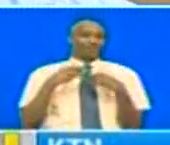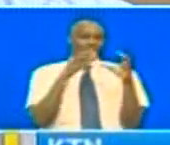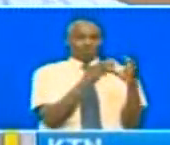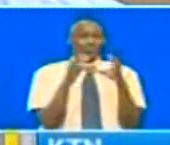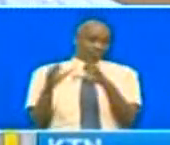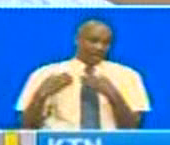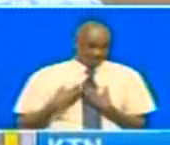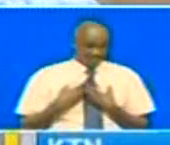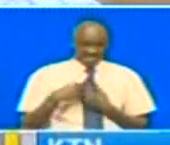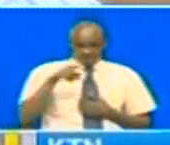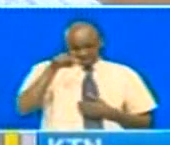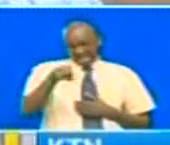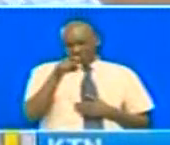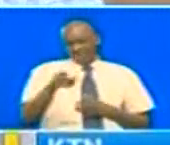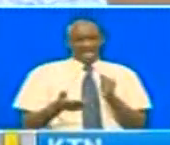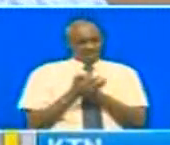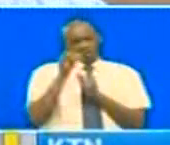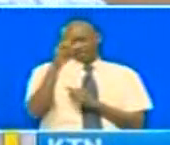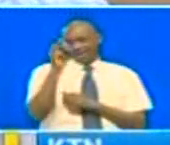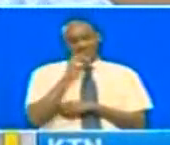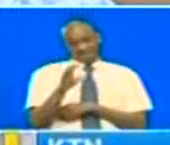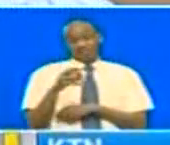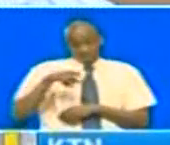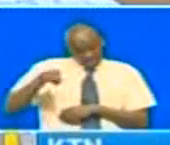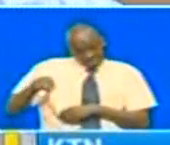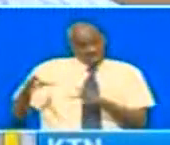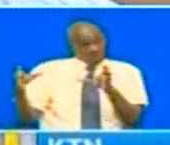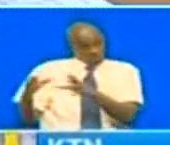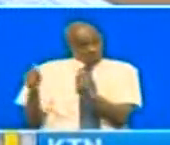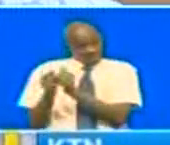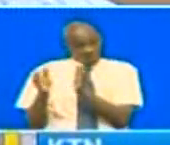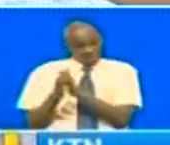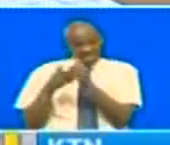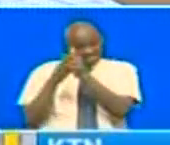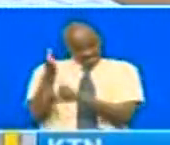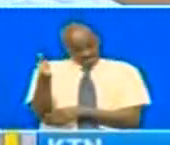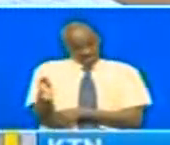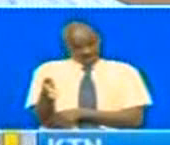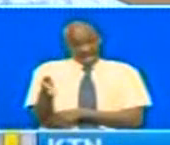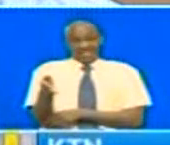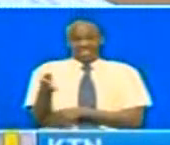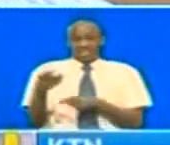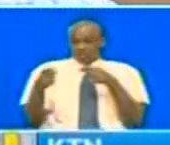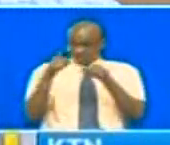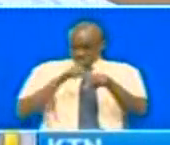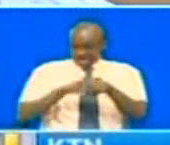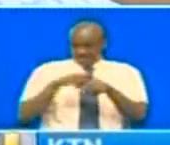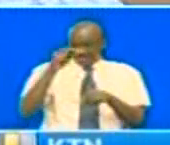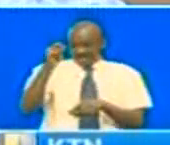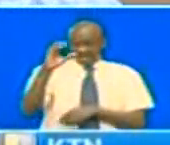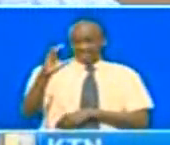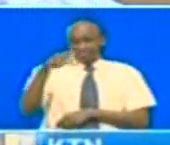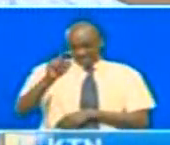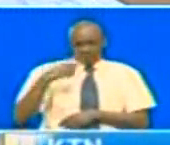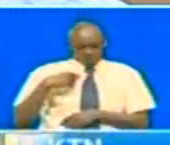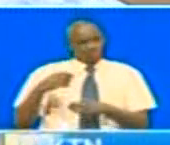that division was not healthy for the party. And therefore, the party leader, together with the interim NEC, was mandated to go ahead